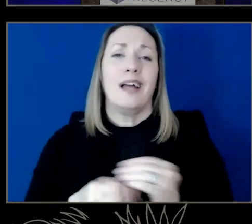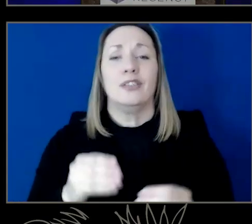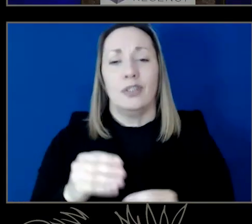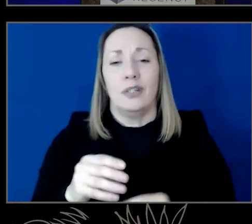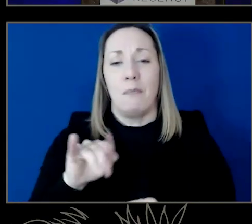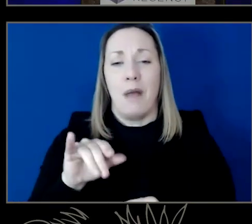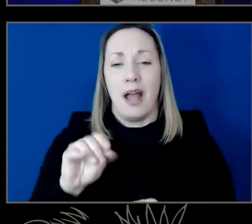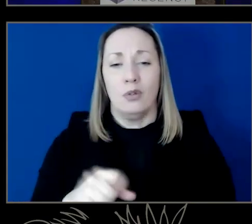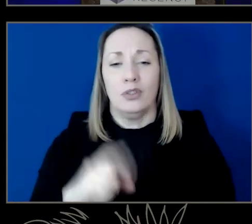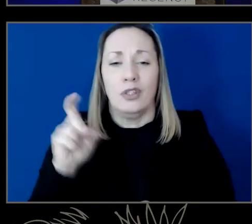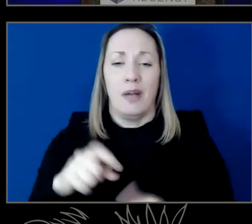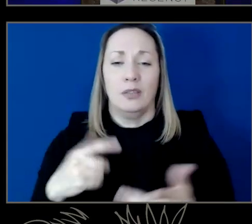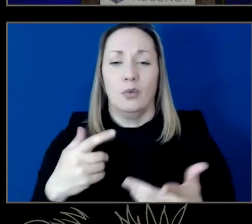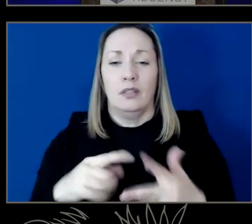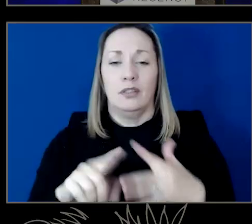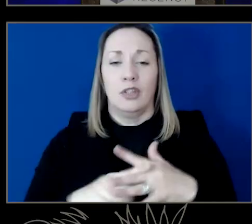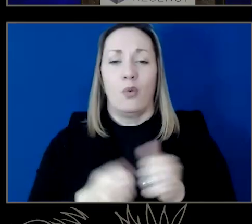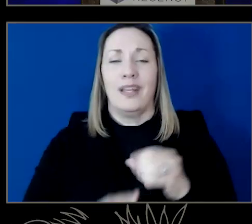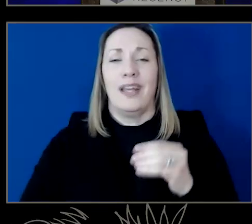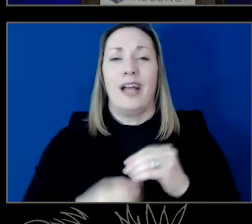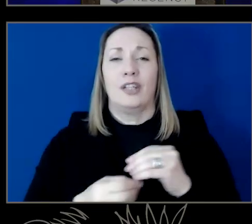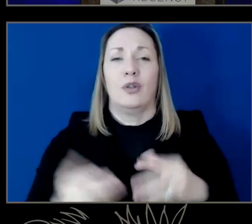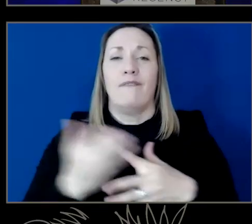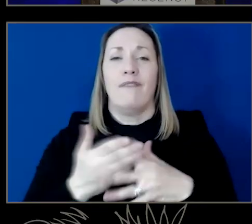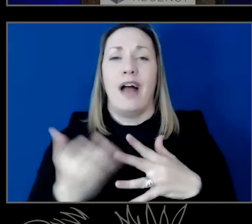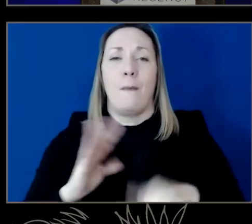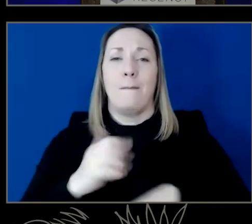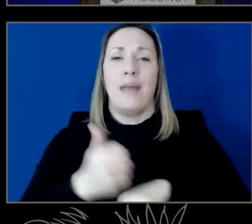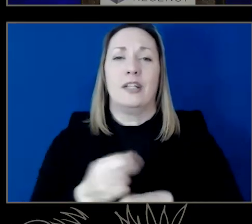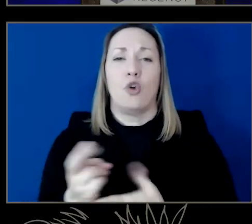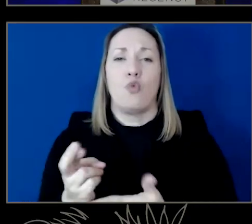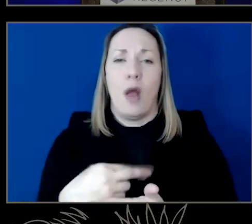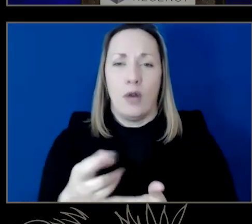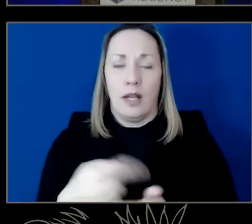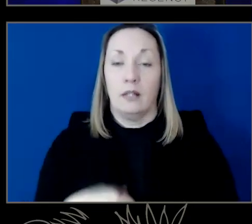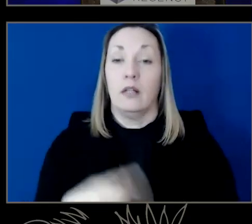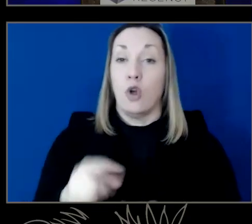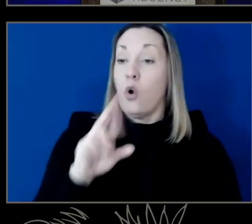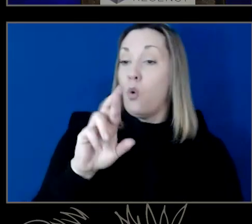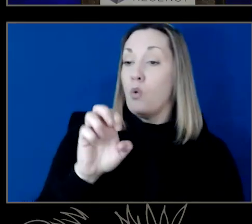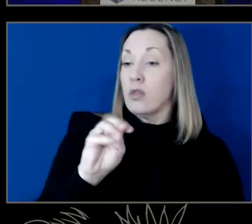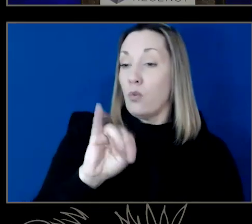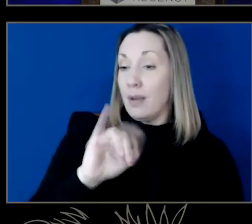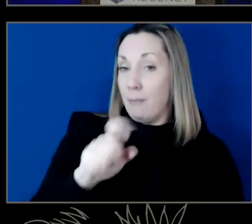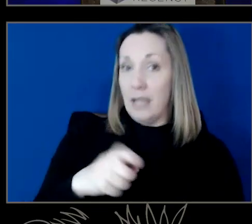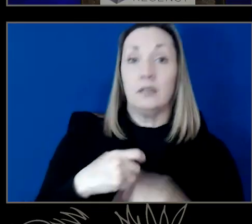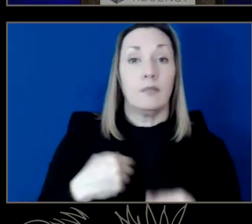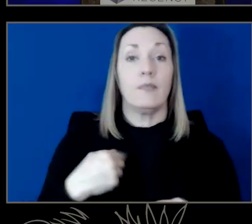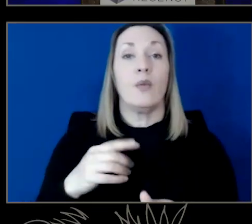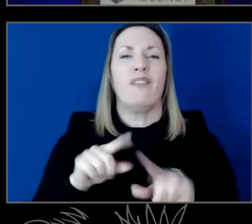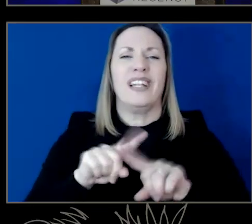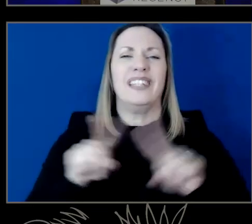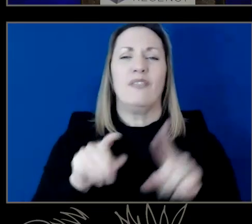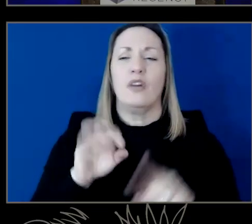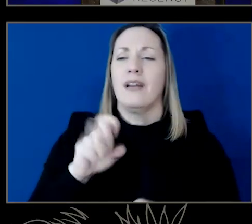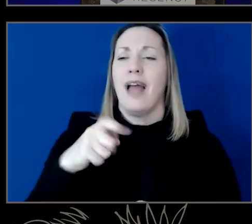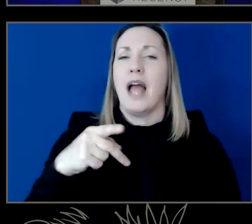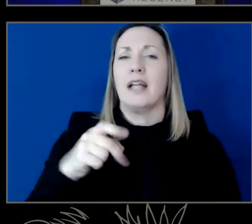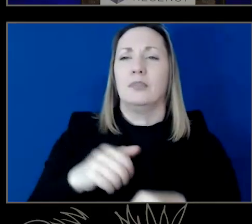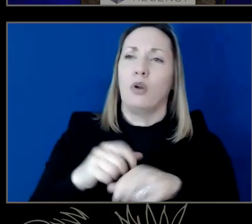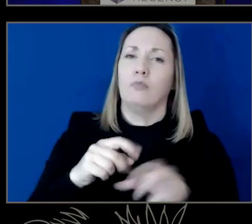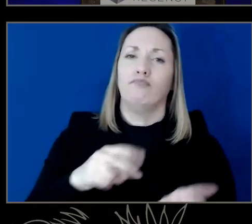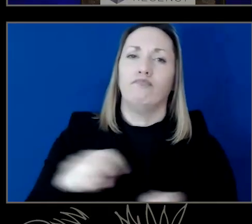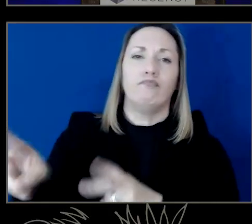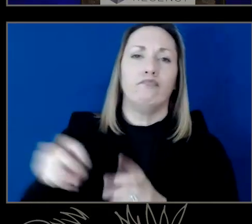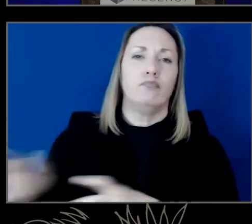start with a file-based routing. And with Remix and React Router specifically, we have all these different exports in your route module. You can